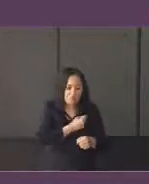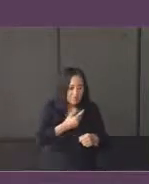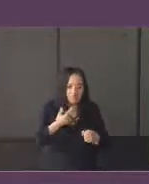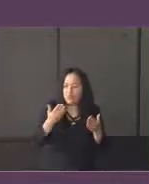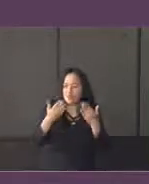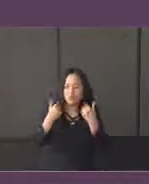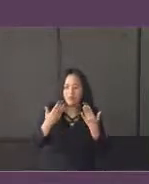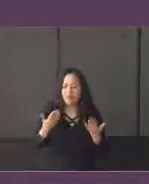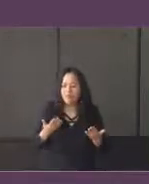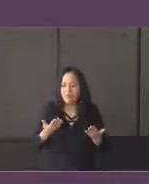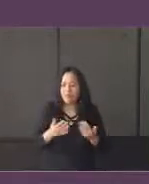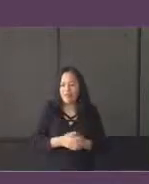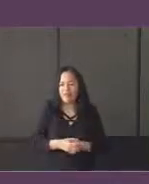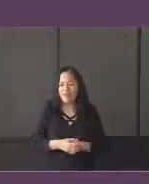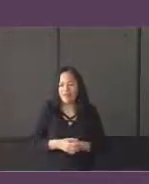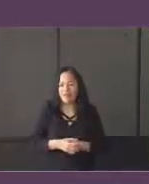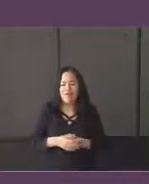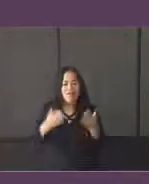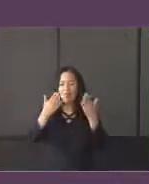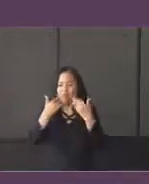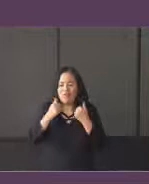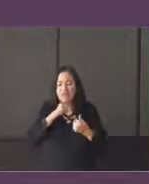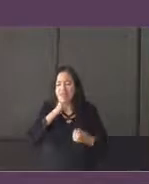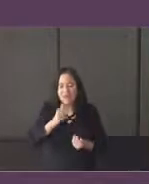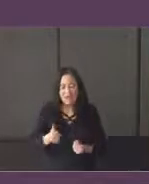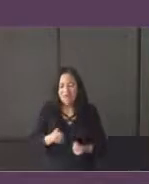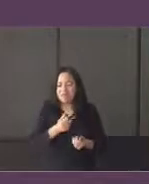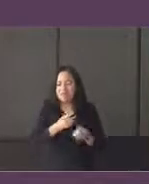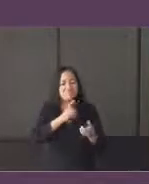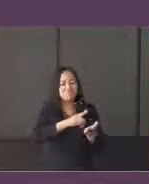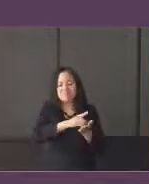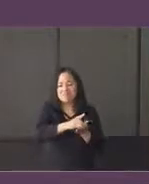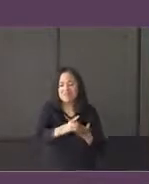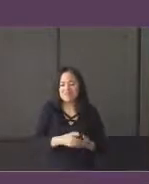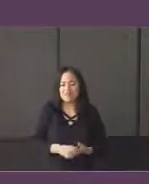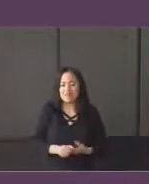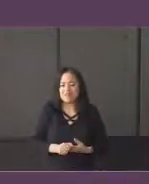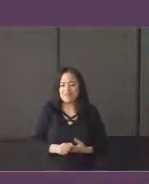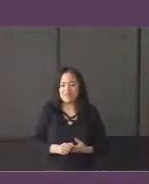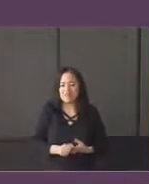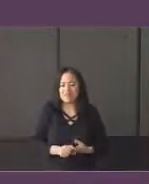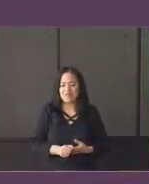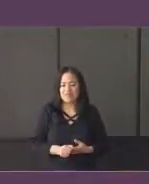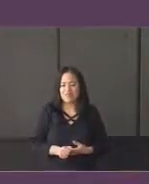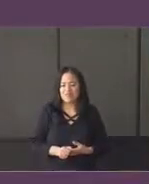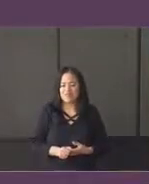food, and it's also related to the access to